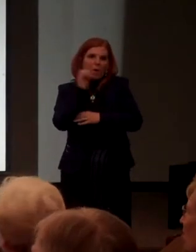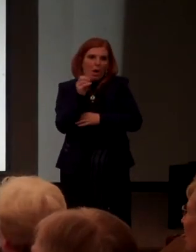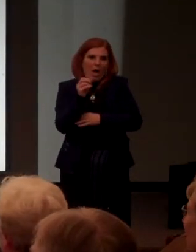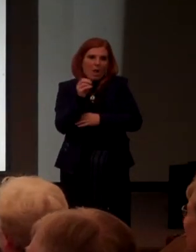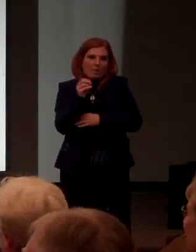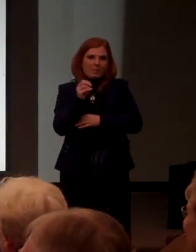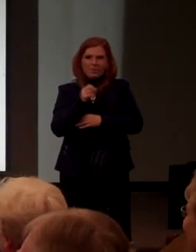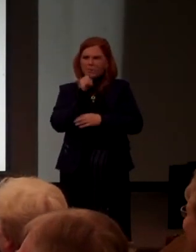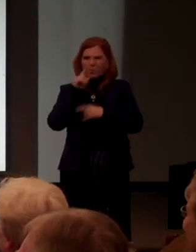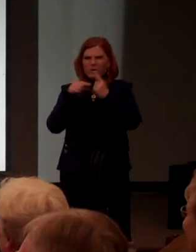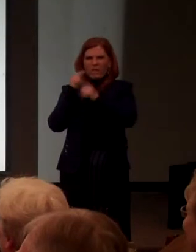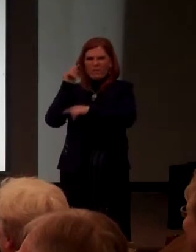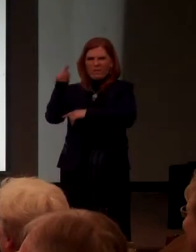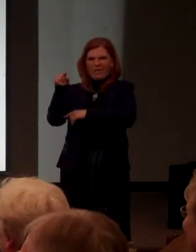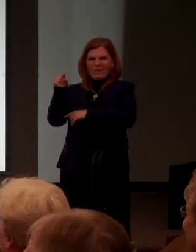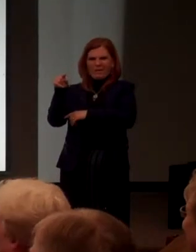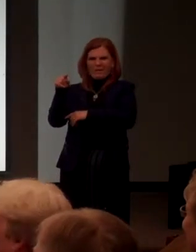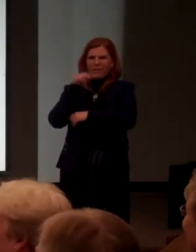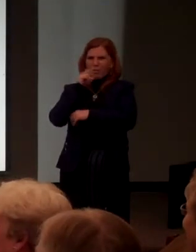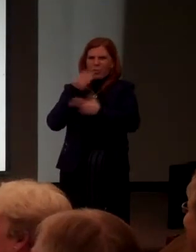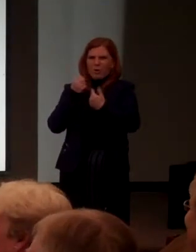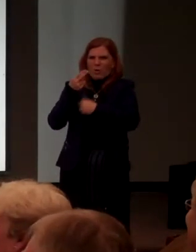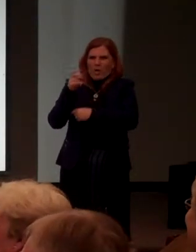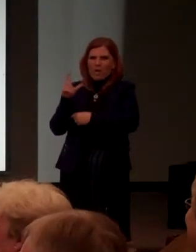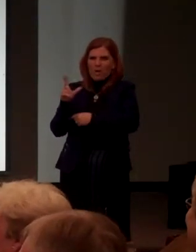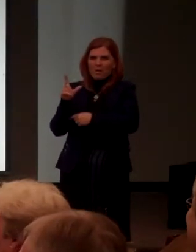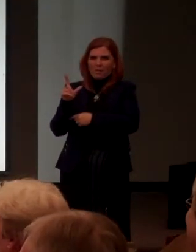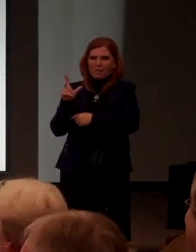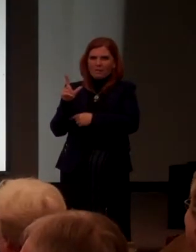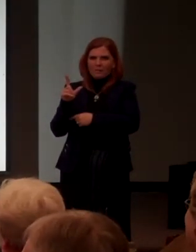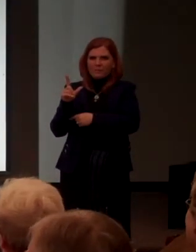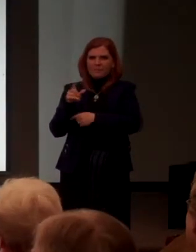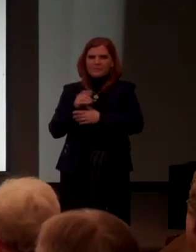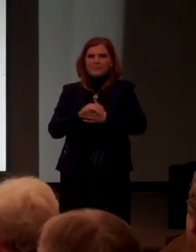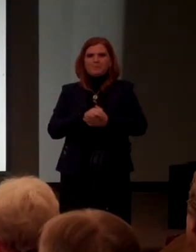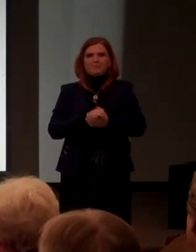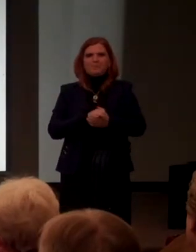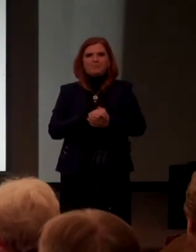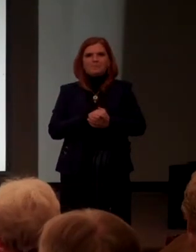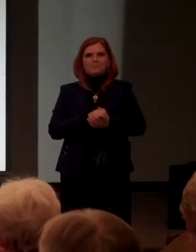Okay, so we're not going to go there. Nobody wants to go to hell. Bridgeport.